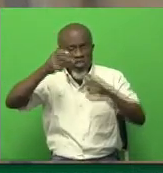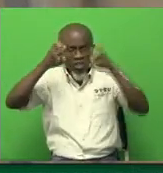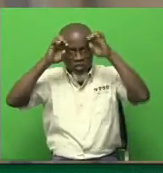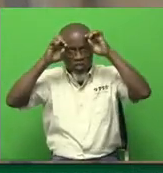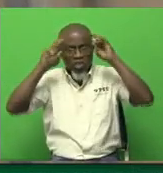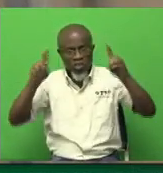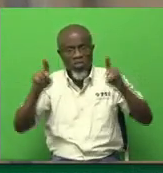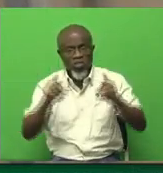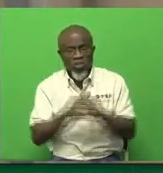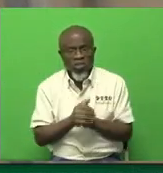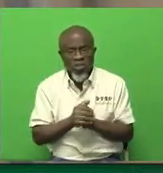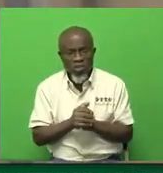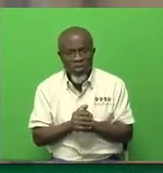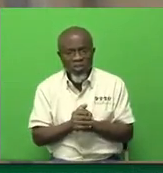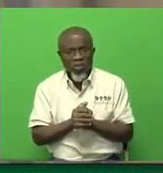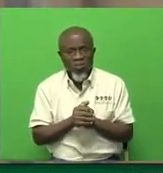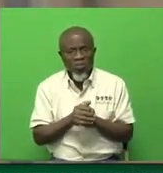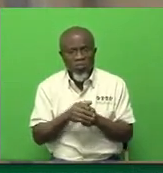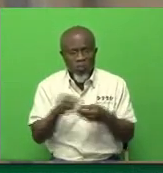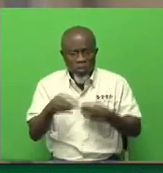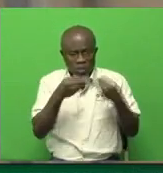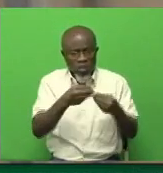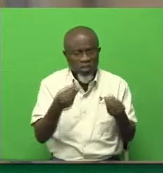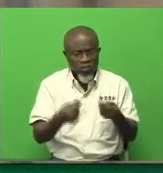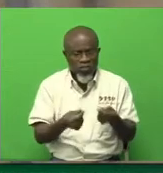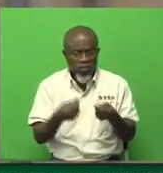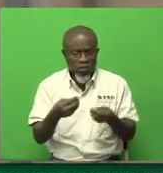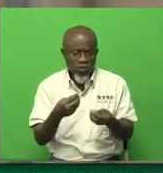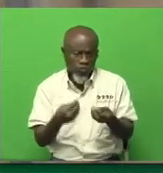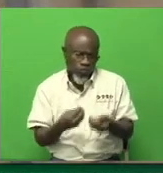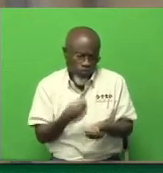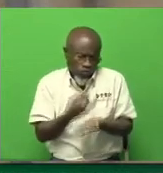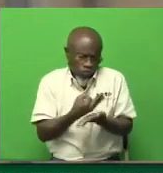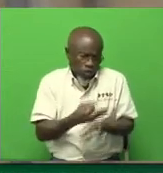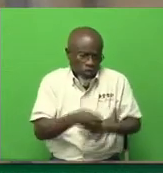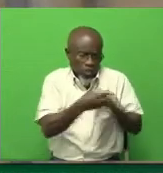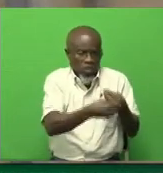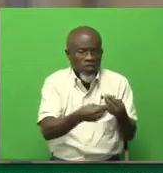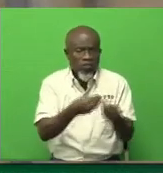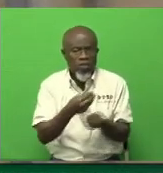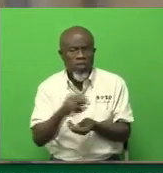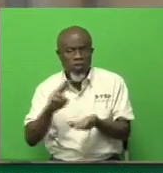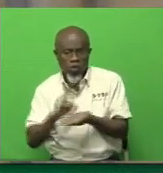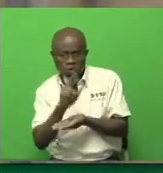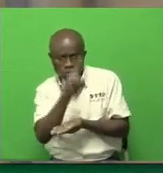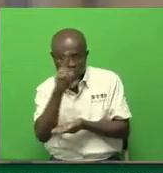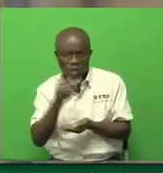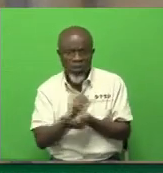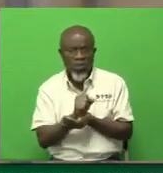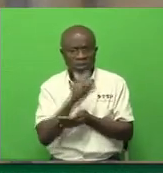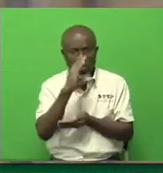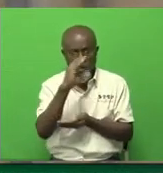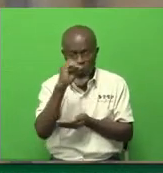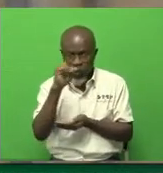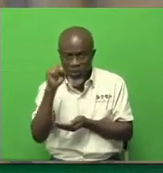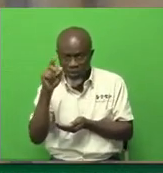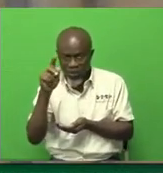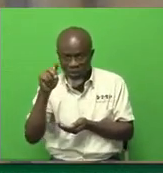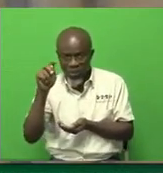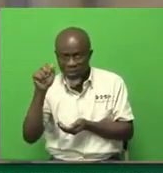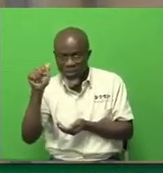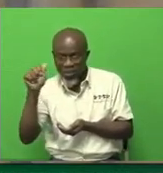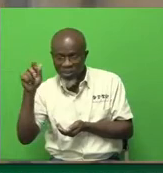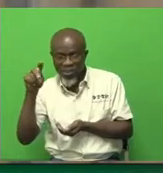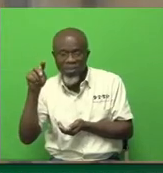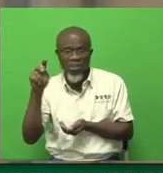mic utt nesc ytep and UB so that they can operate